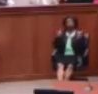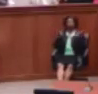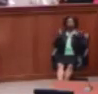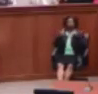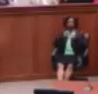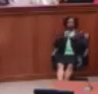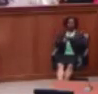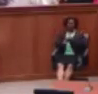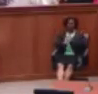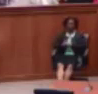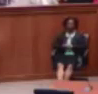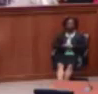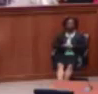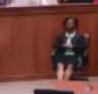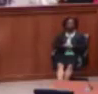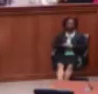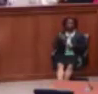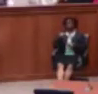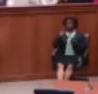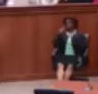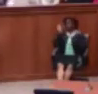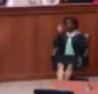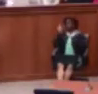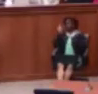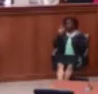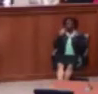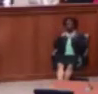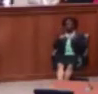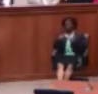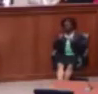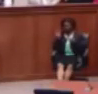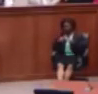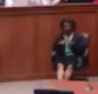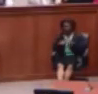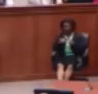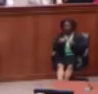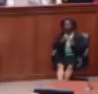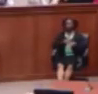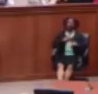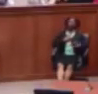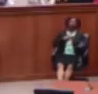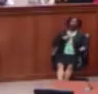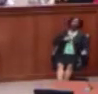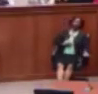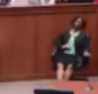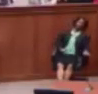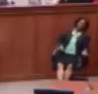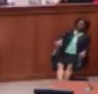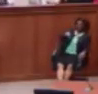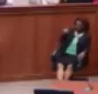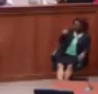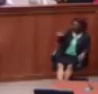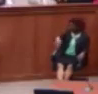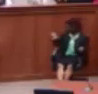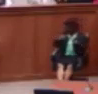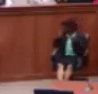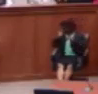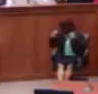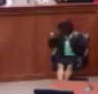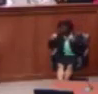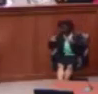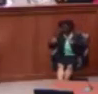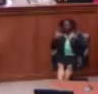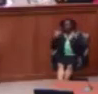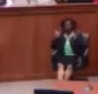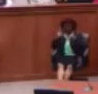motion passes. Or any objection, sorry. I'm really hungry. No objection. Hearing none, motion